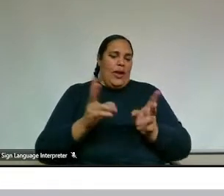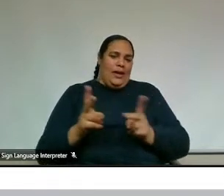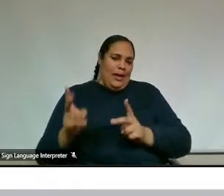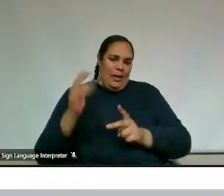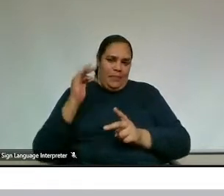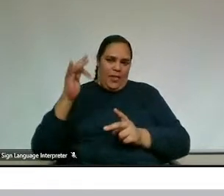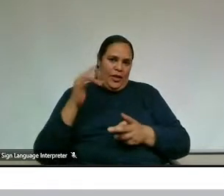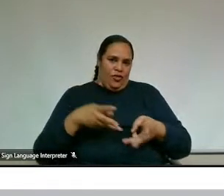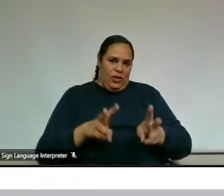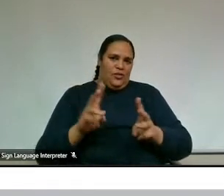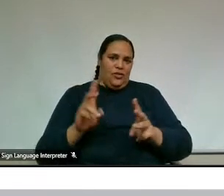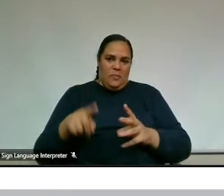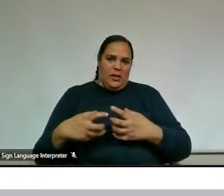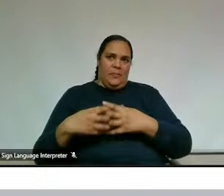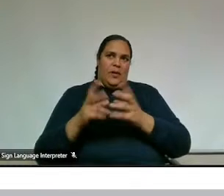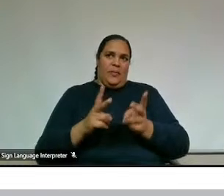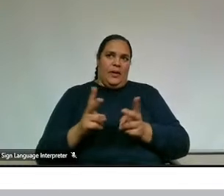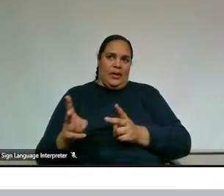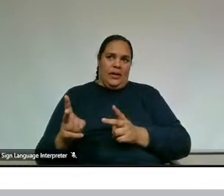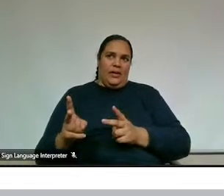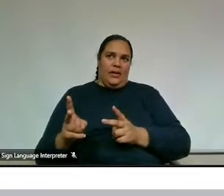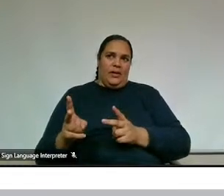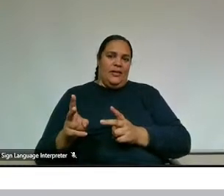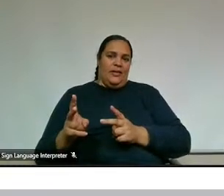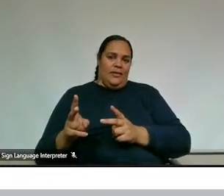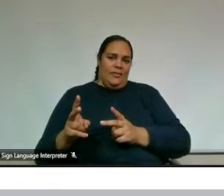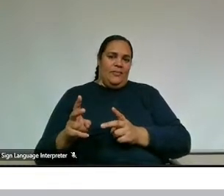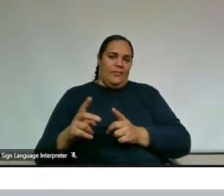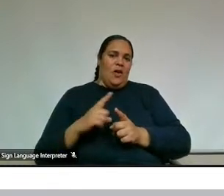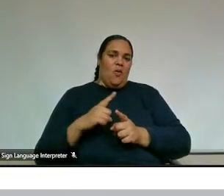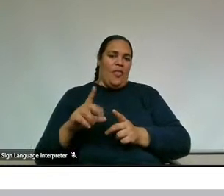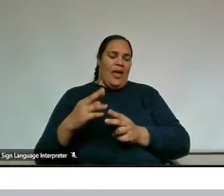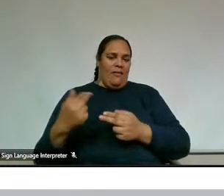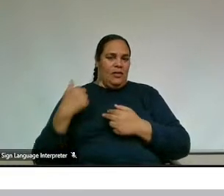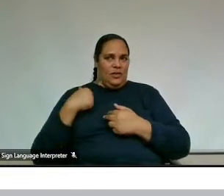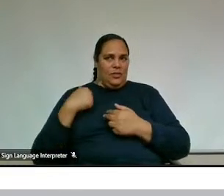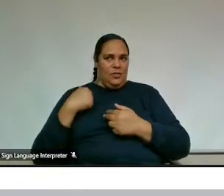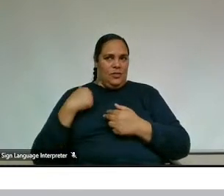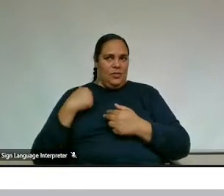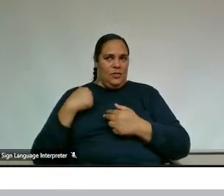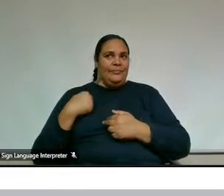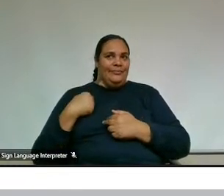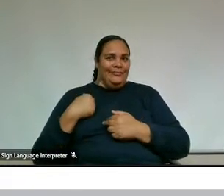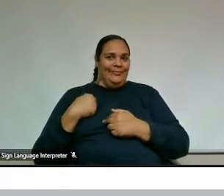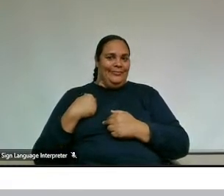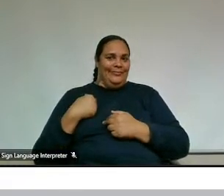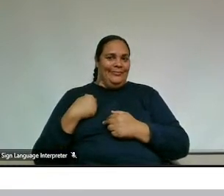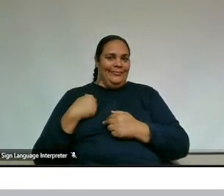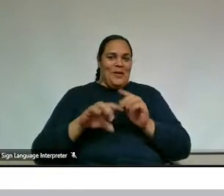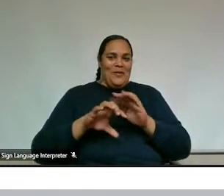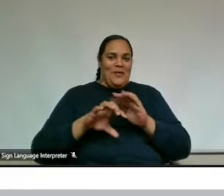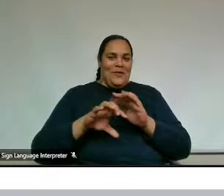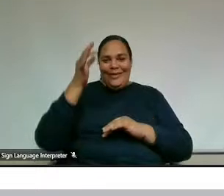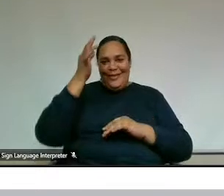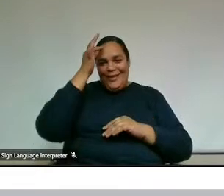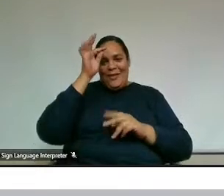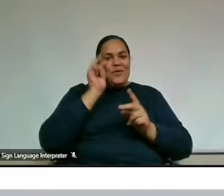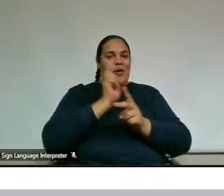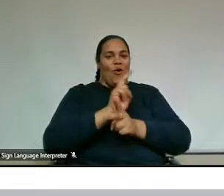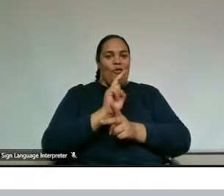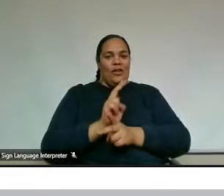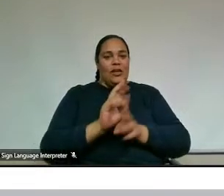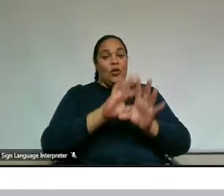so that municipality be obligated, so that provincial government's oversight over